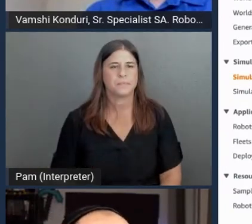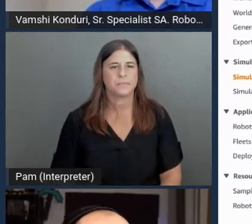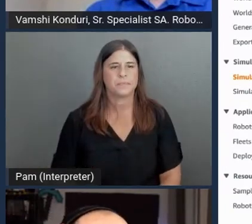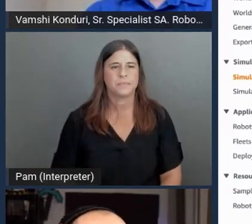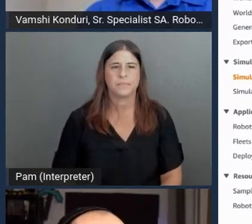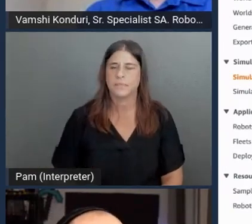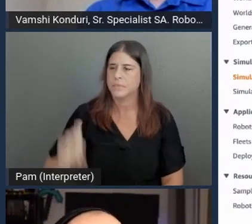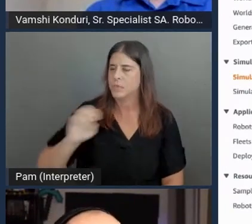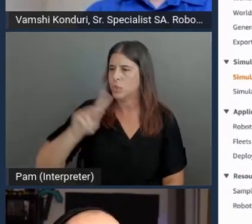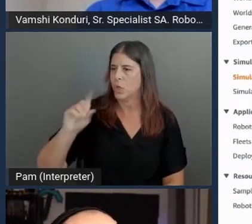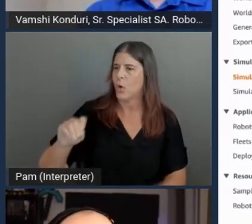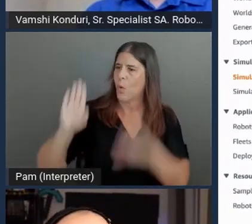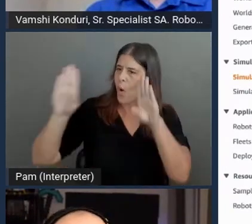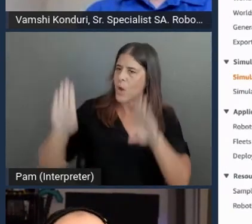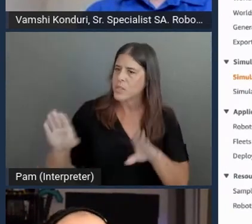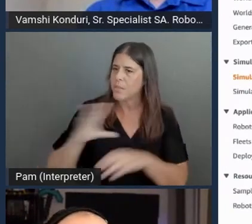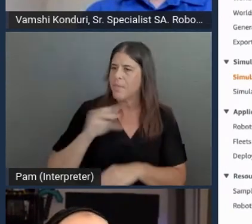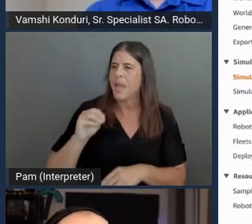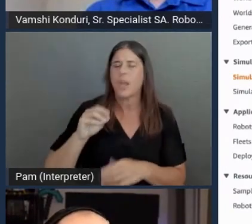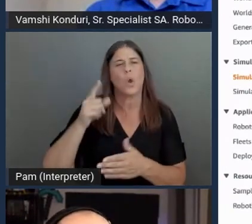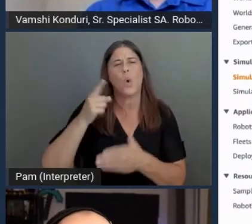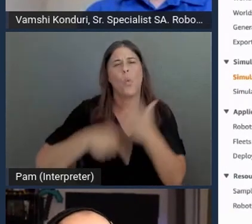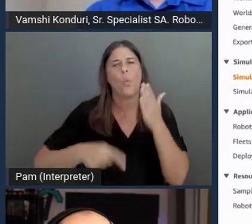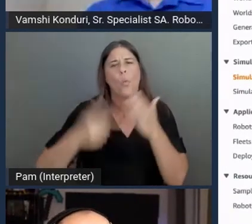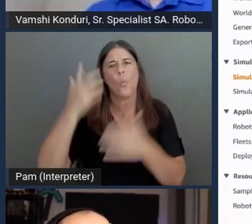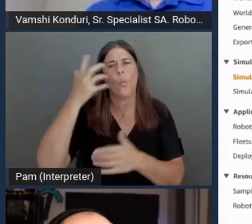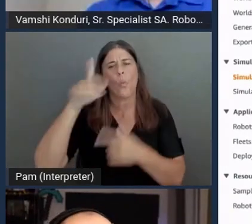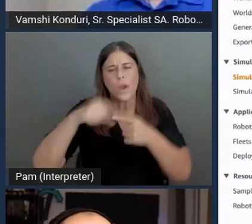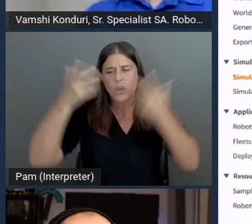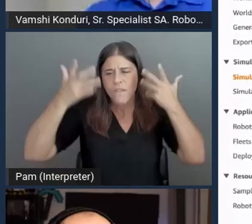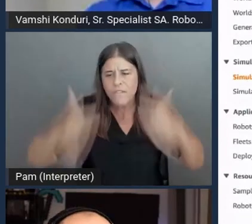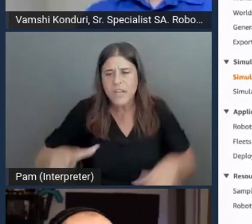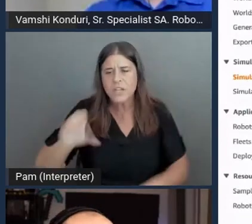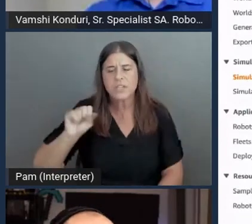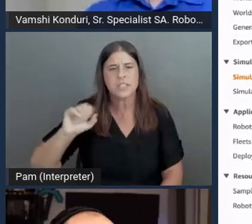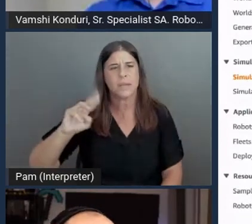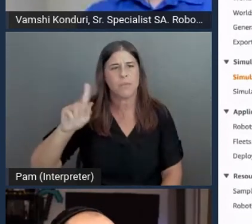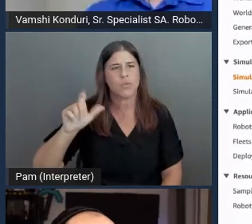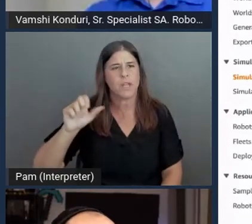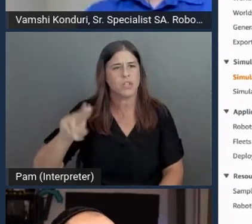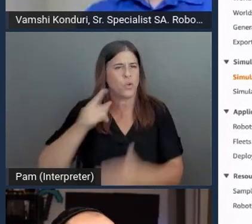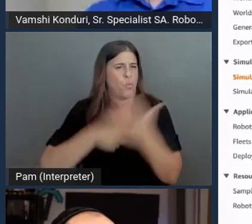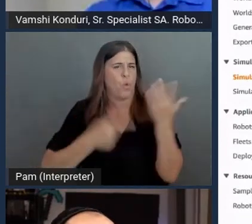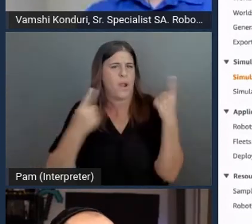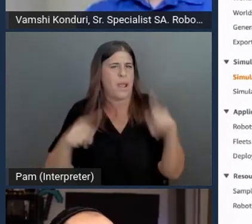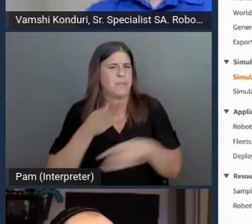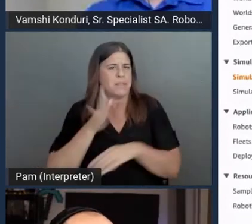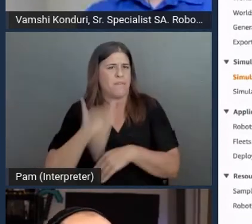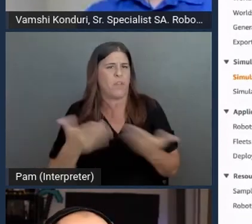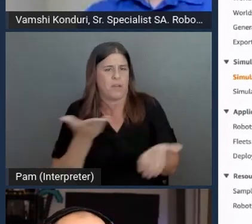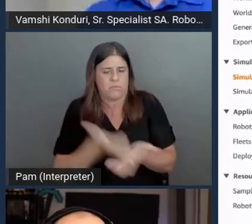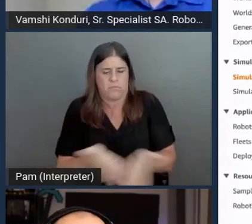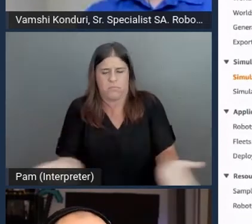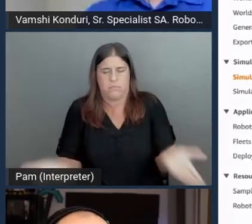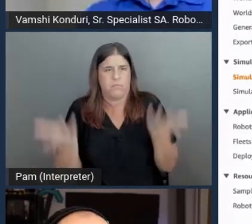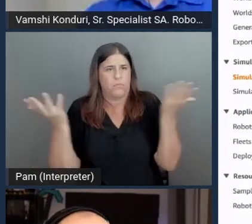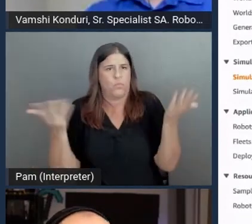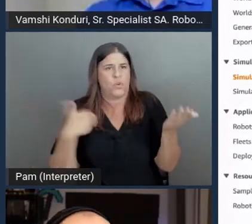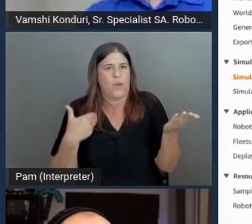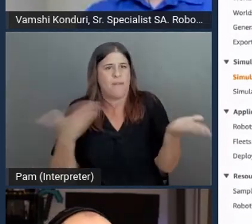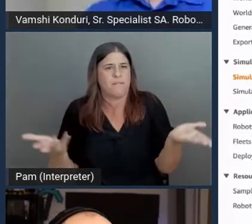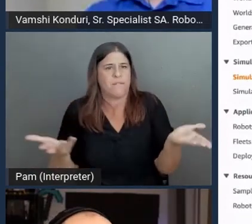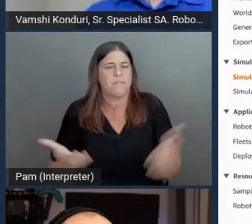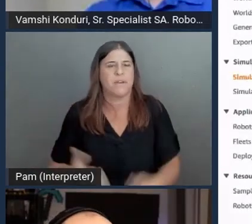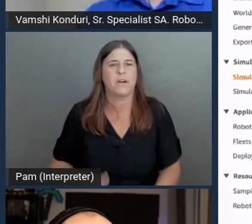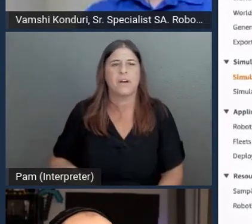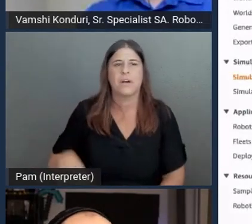Awesome. Awesome. And once this simulation is done, what is the artifact that we get out of that? Yeah. So we can actually